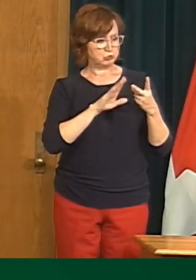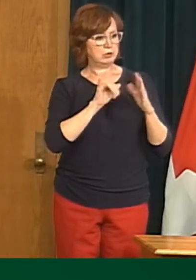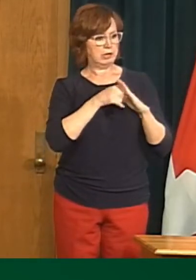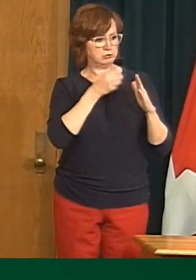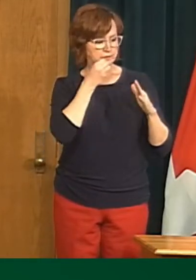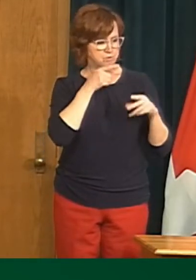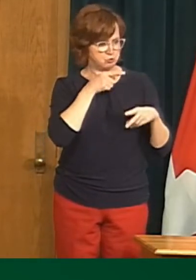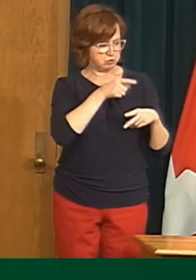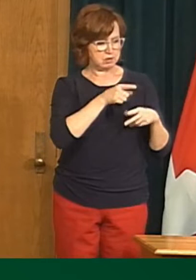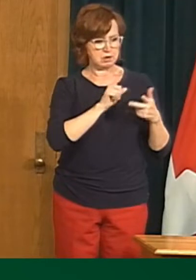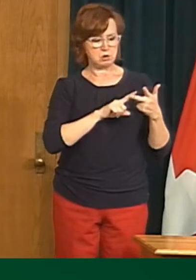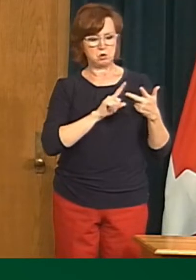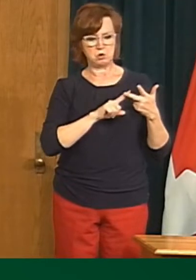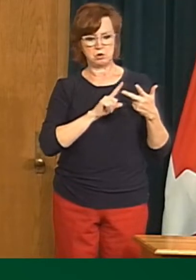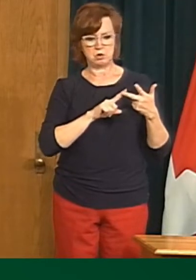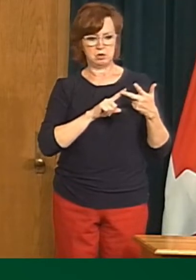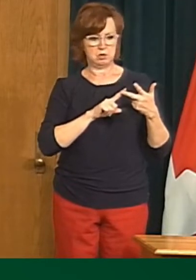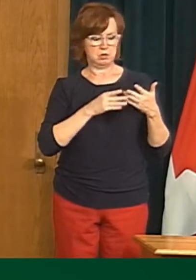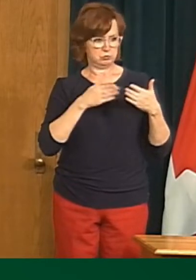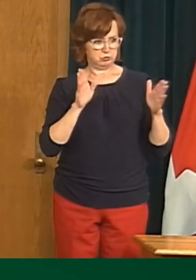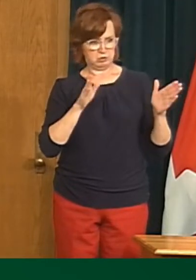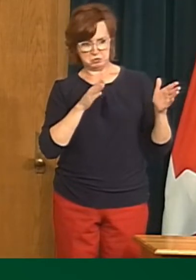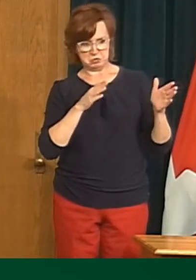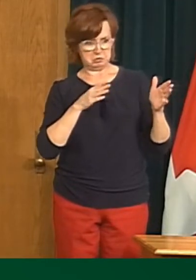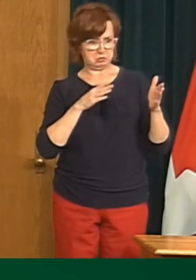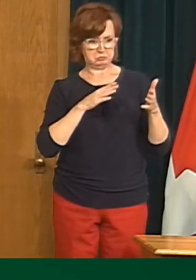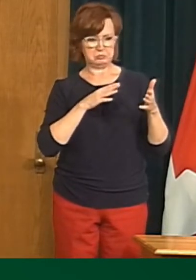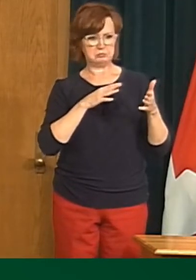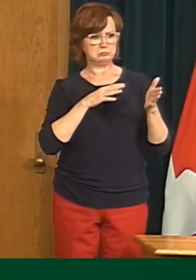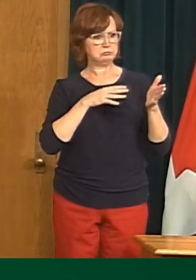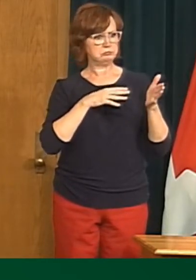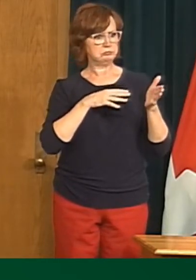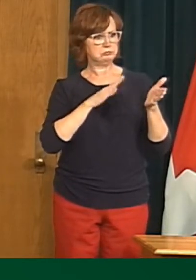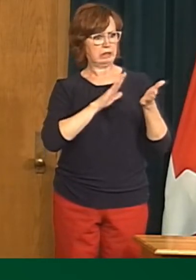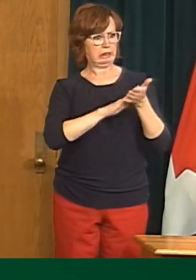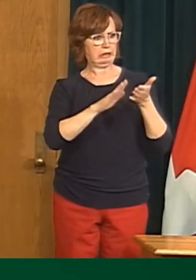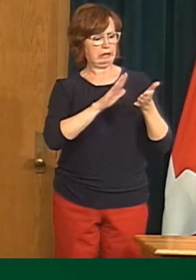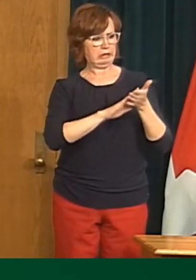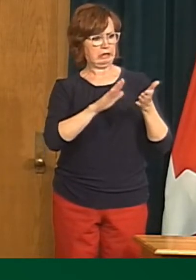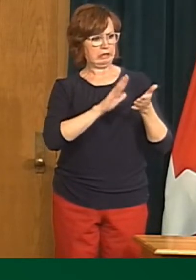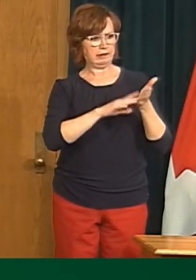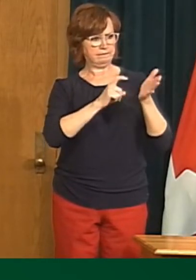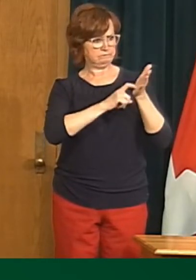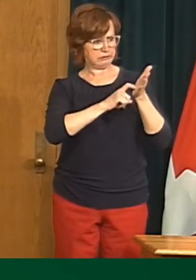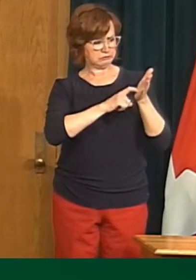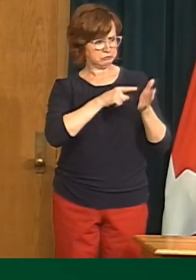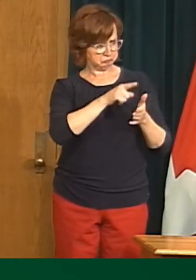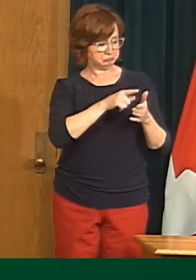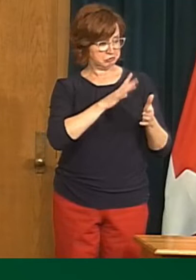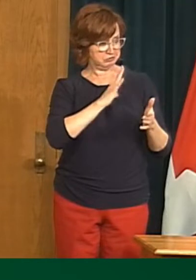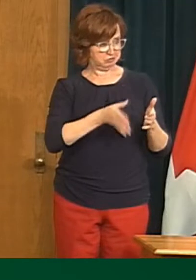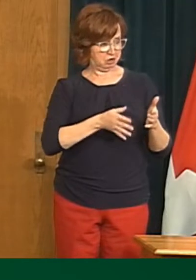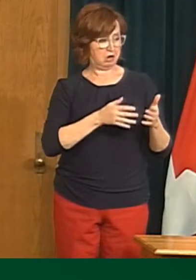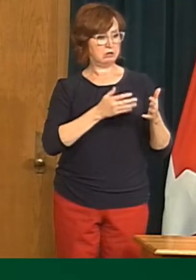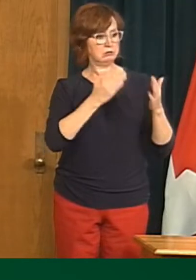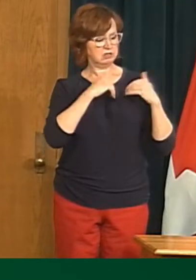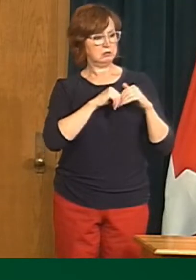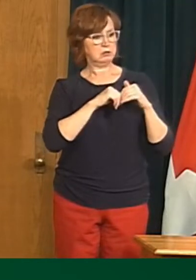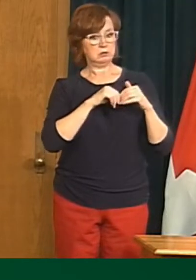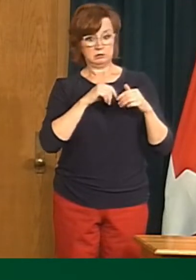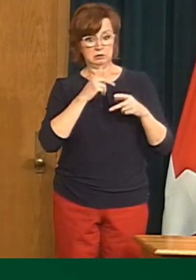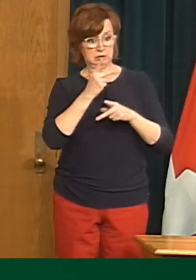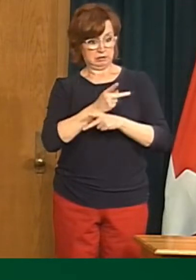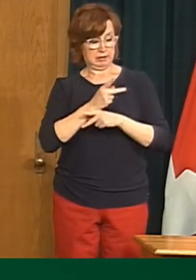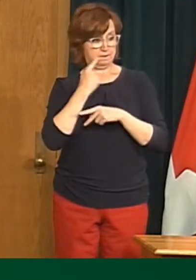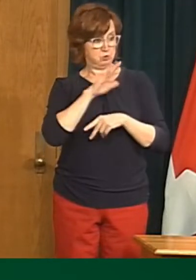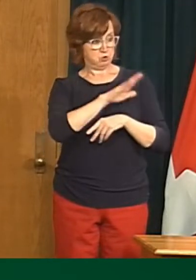and some of the general upkeep things, but often it's around what they're experiencing from a care perspective or things that they like